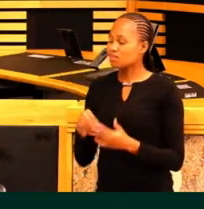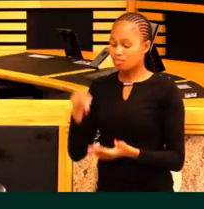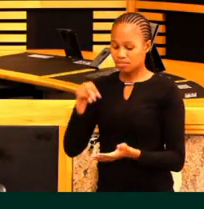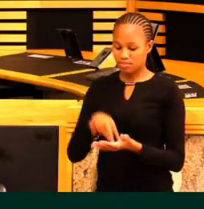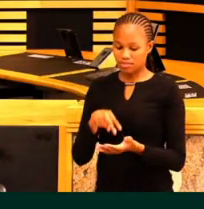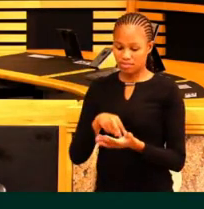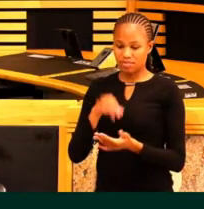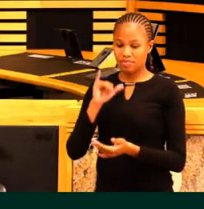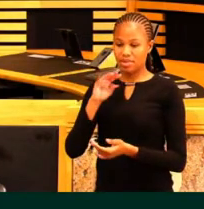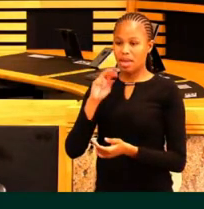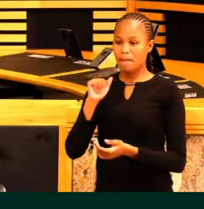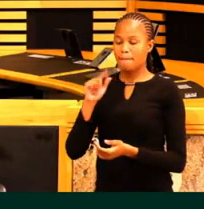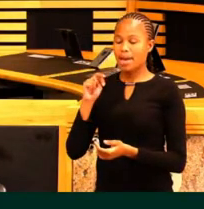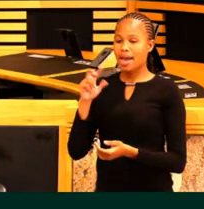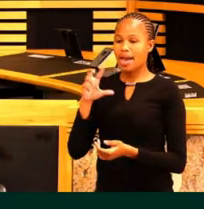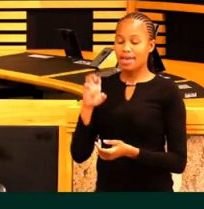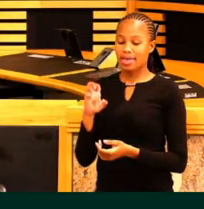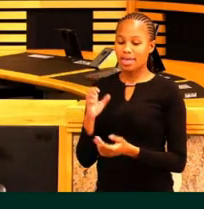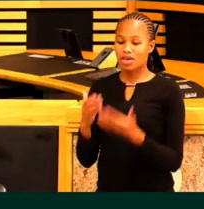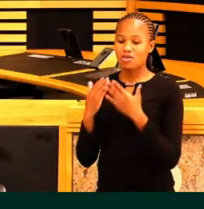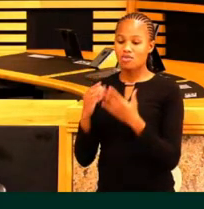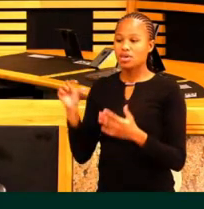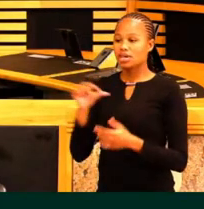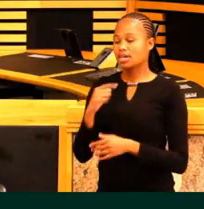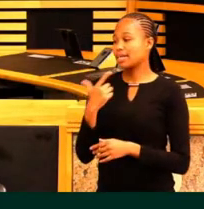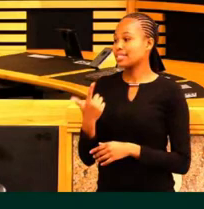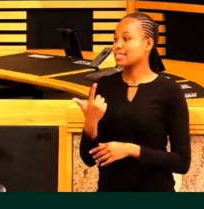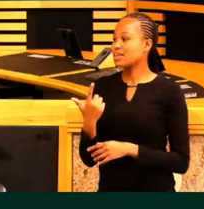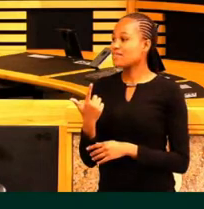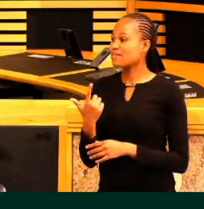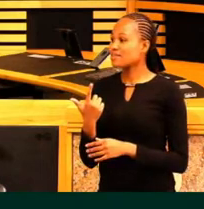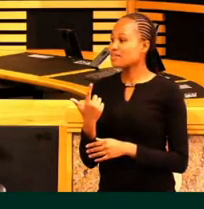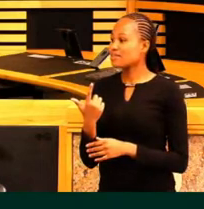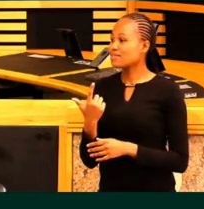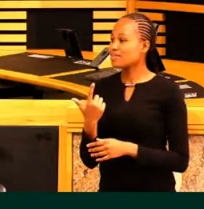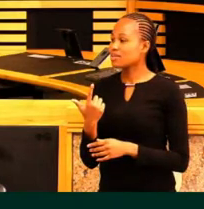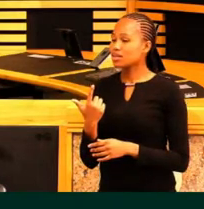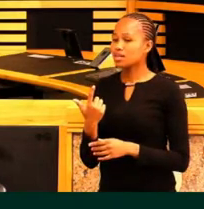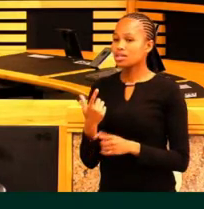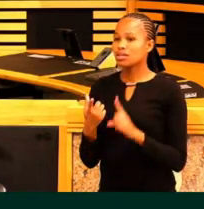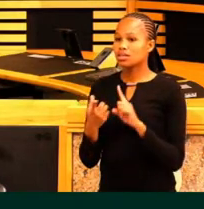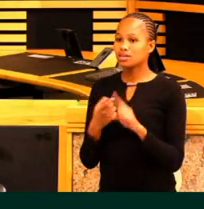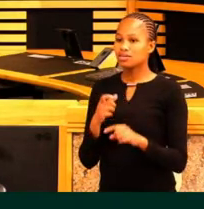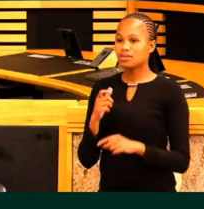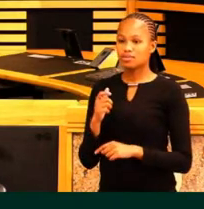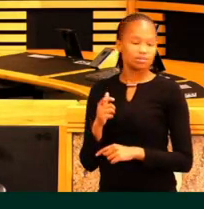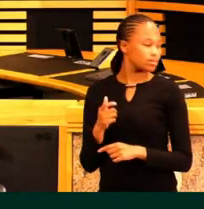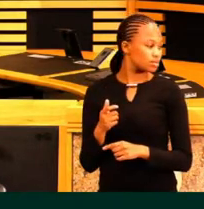a grade seven learner from busy bees Junior Primary School from the Armature